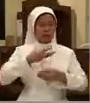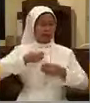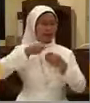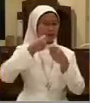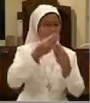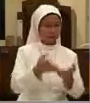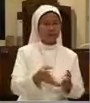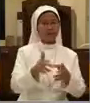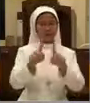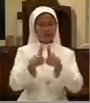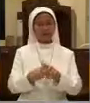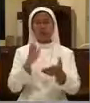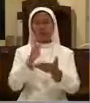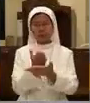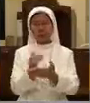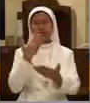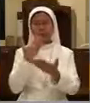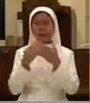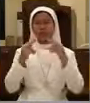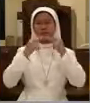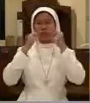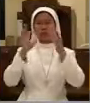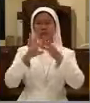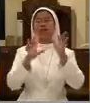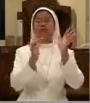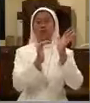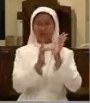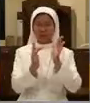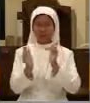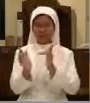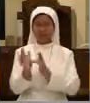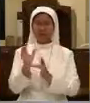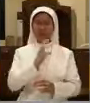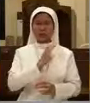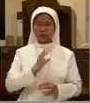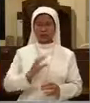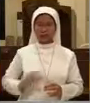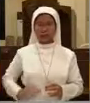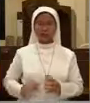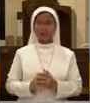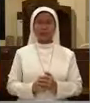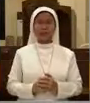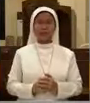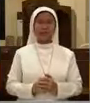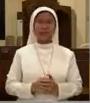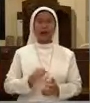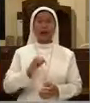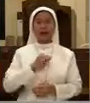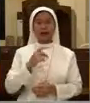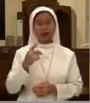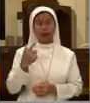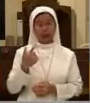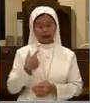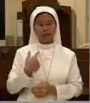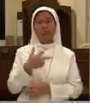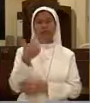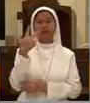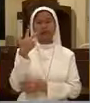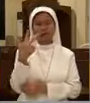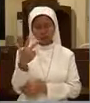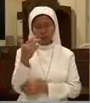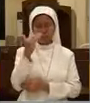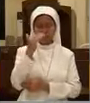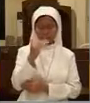evangelization, sharing the good news of Jesus Christ. I have here three points for